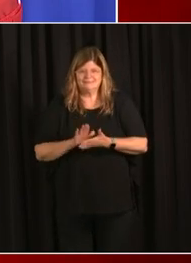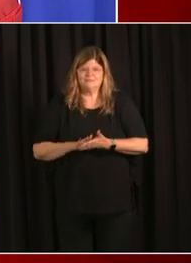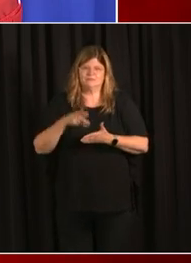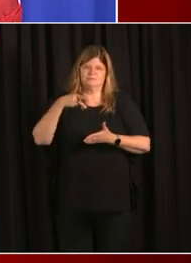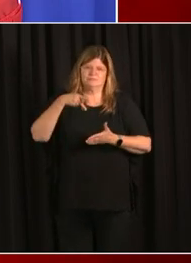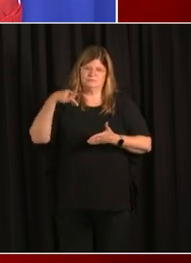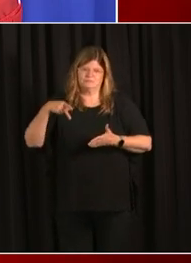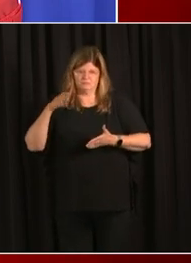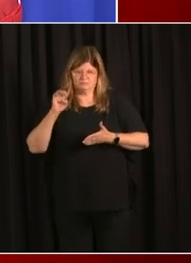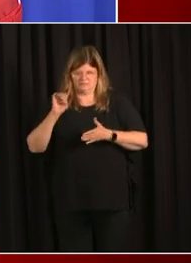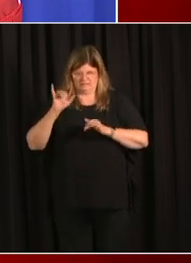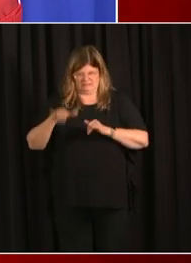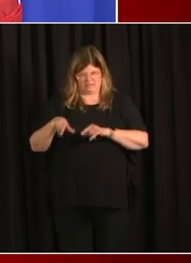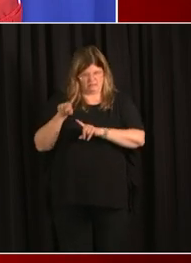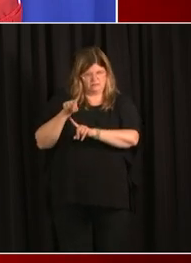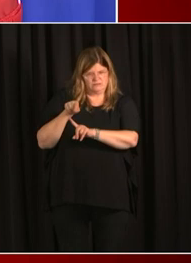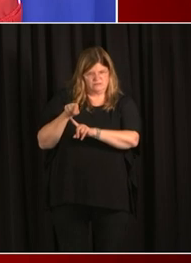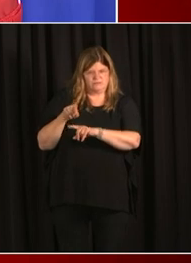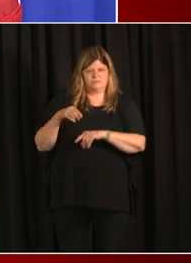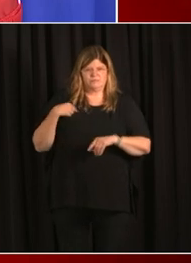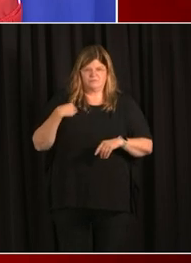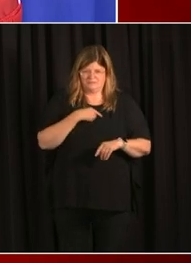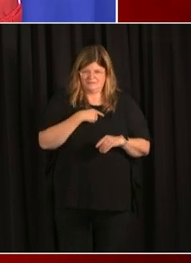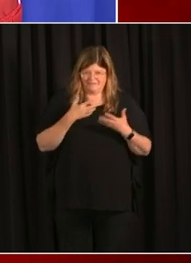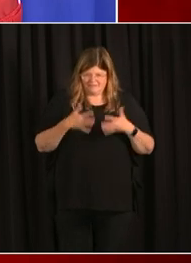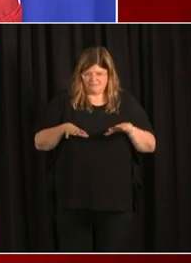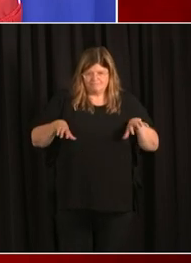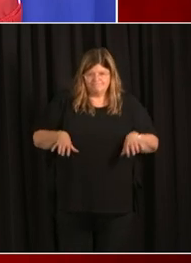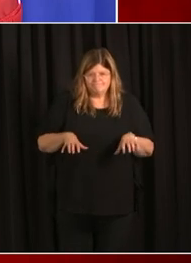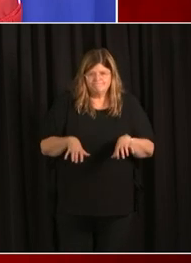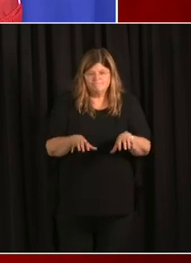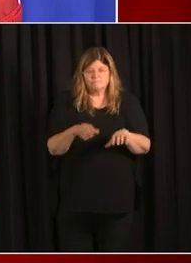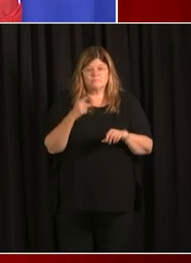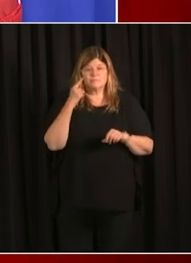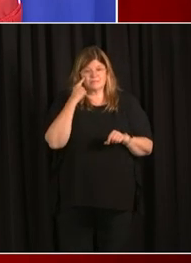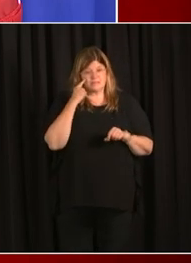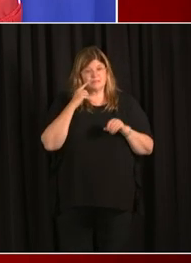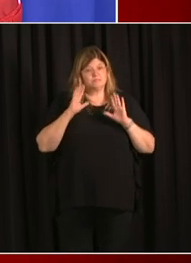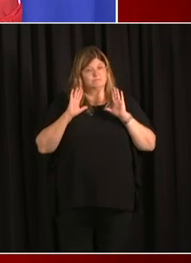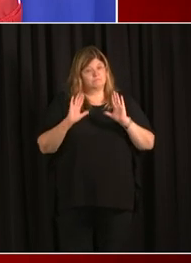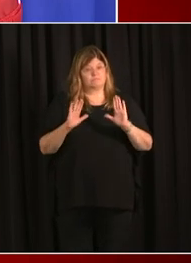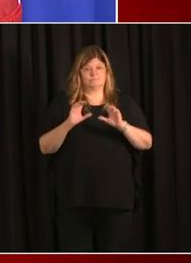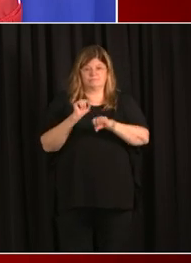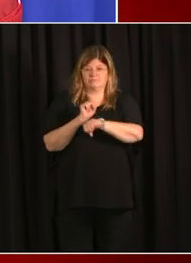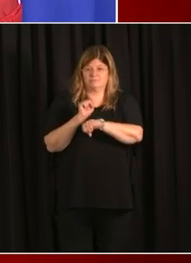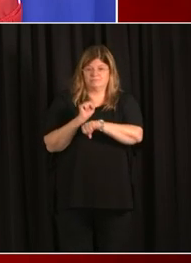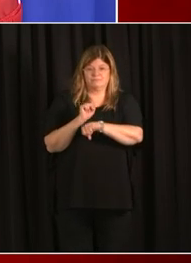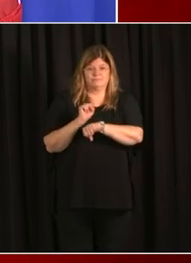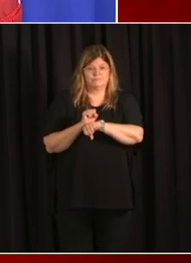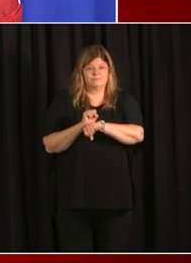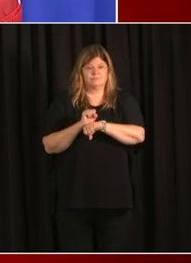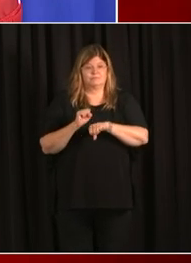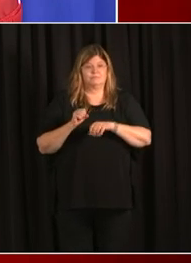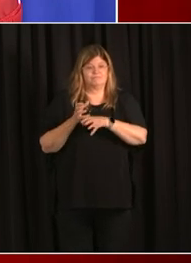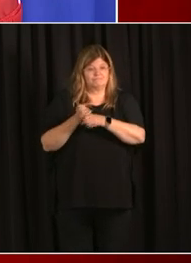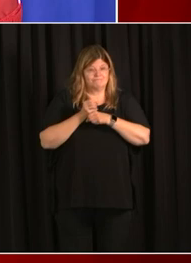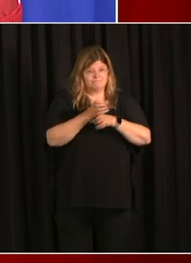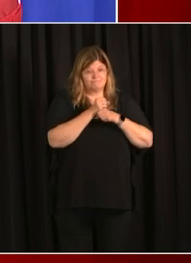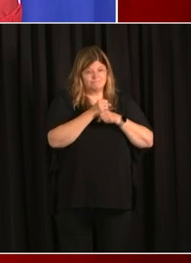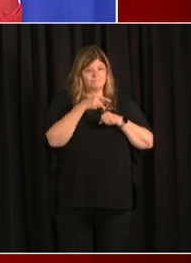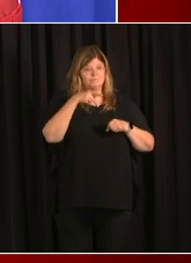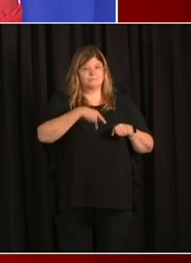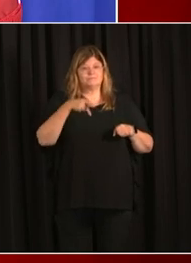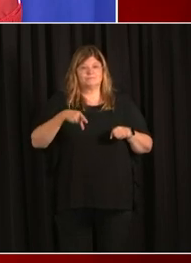all of that. We have done, I think, a fantastic job in acquiring the PPE that